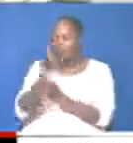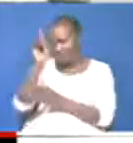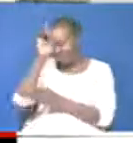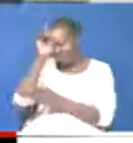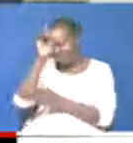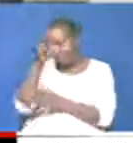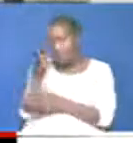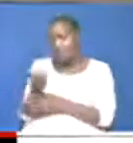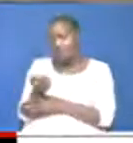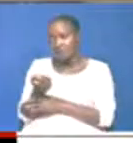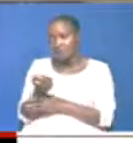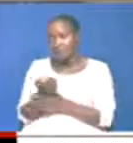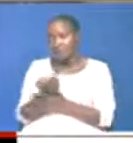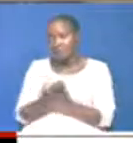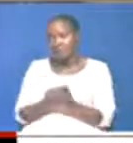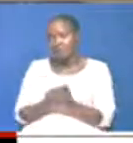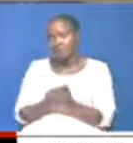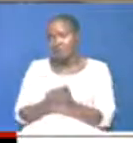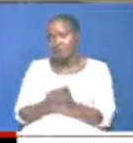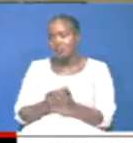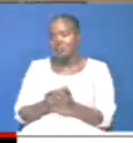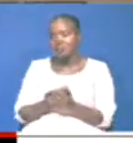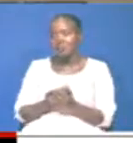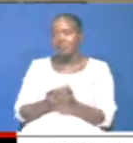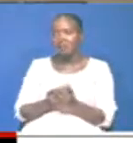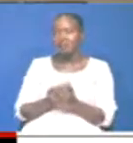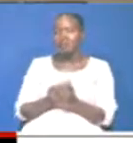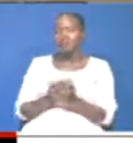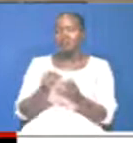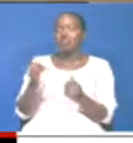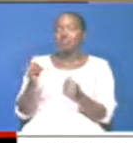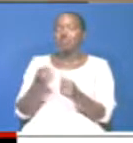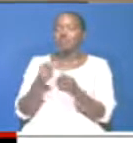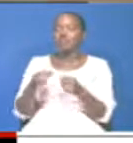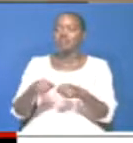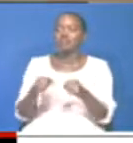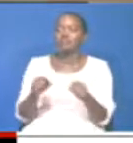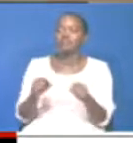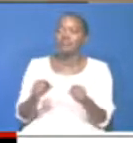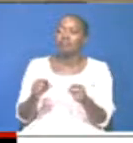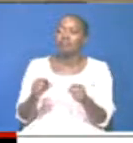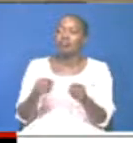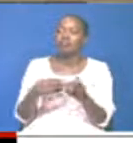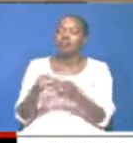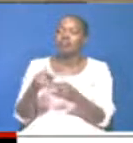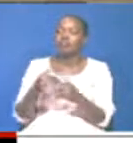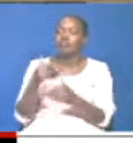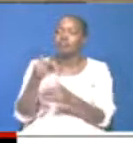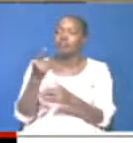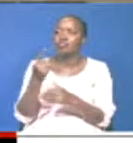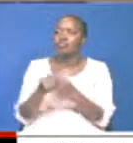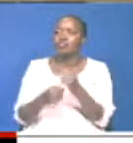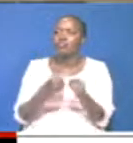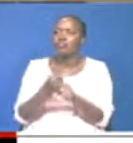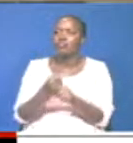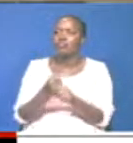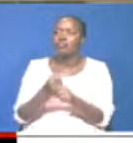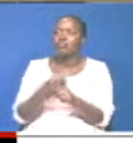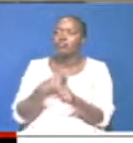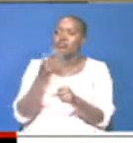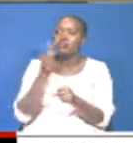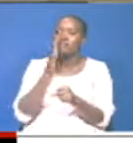villager. You know, and I my first bike, I bought after 1 year. And I remember my mother never talked to me for